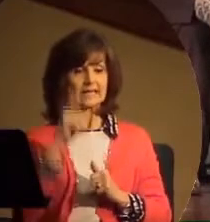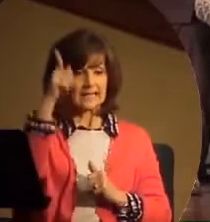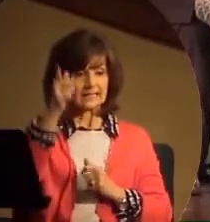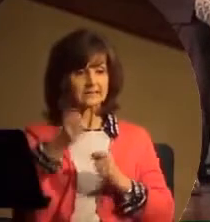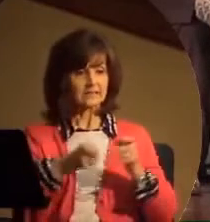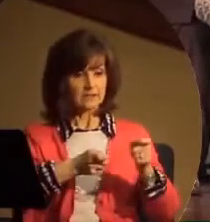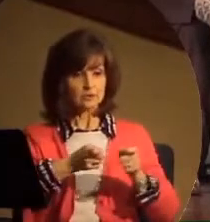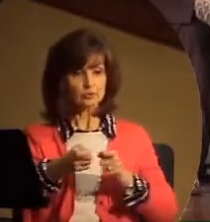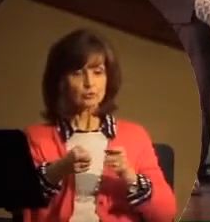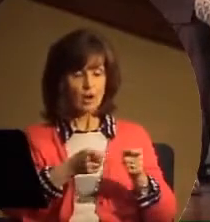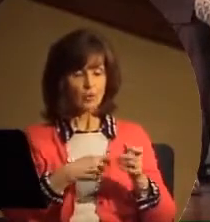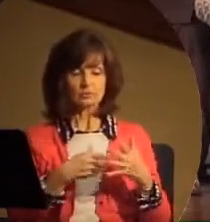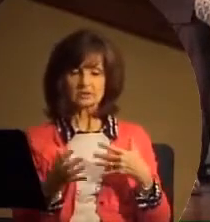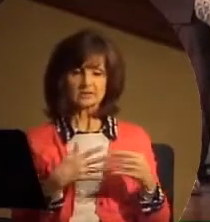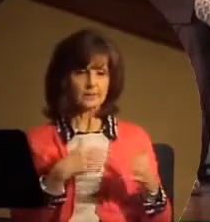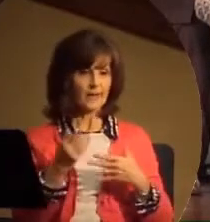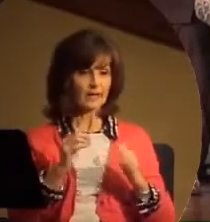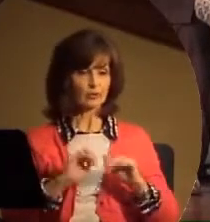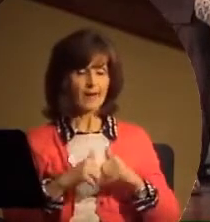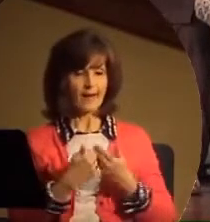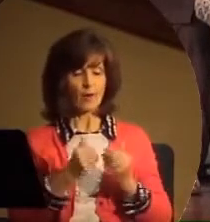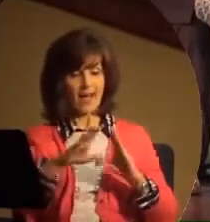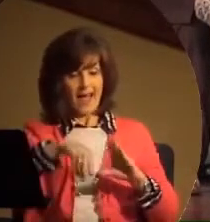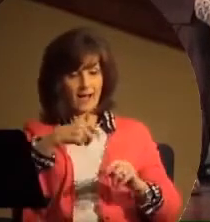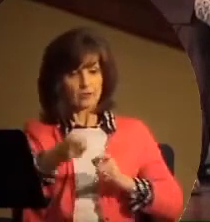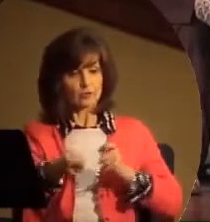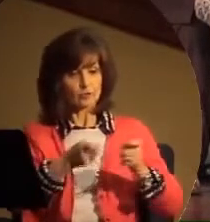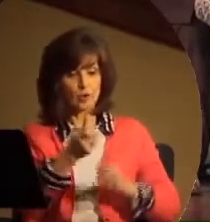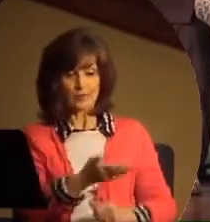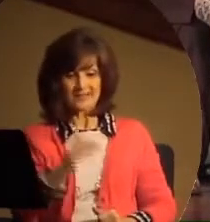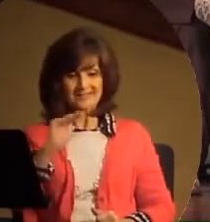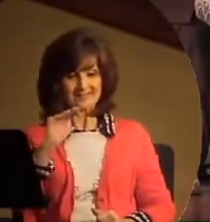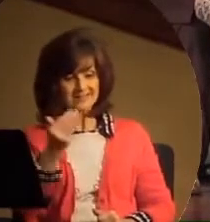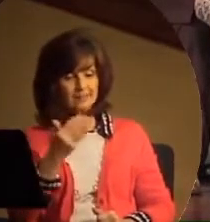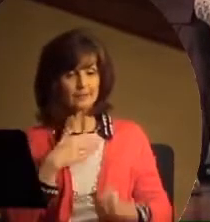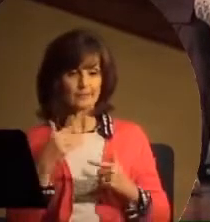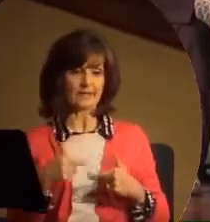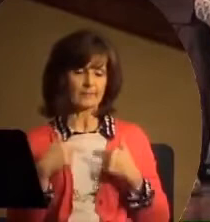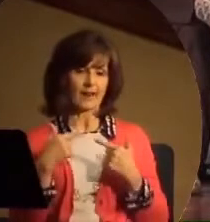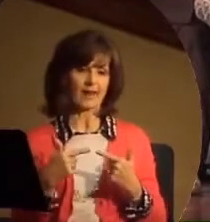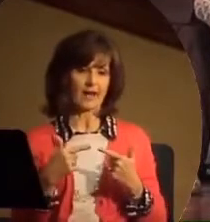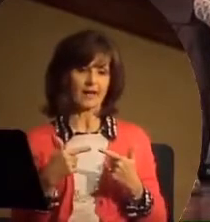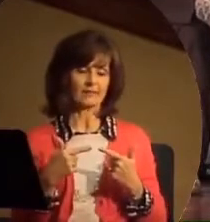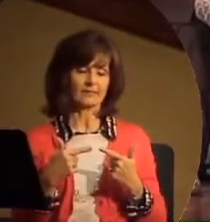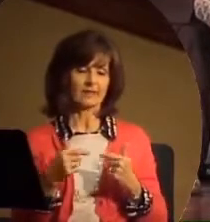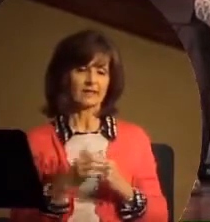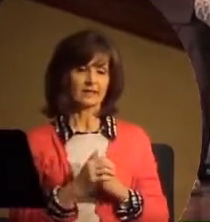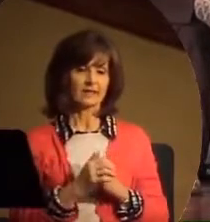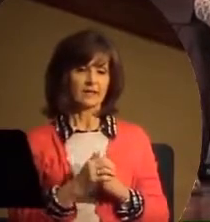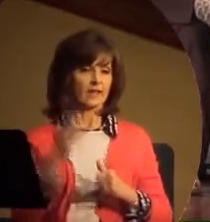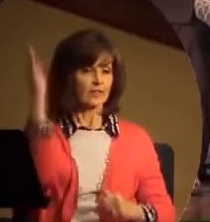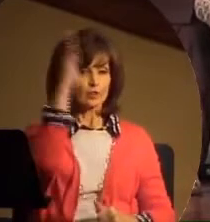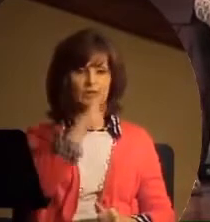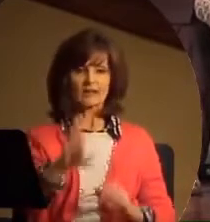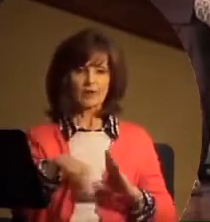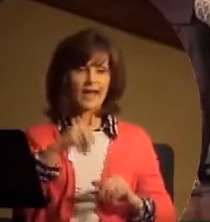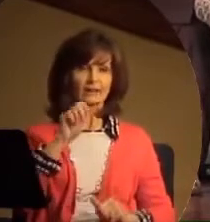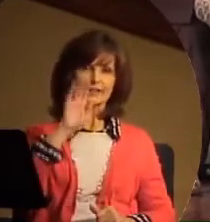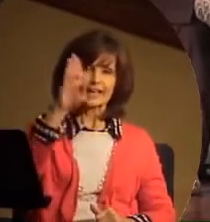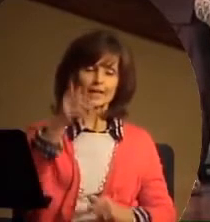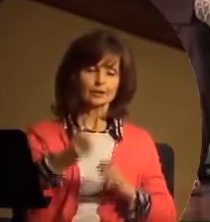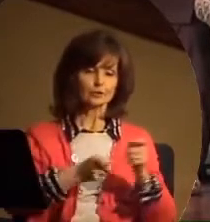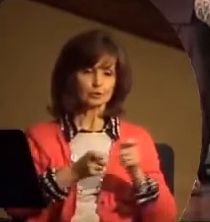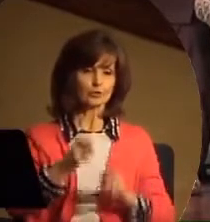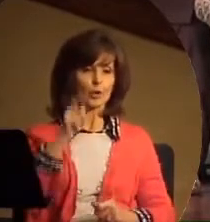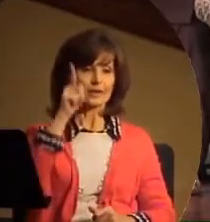control. Regardless of how out of control things seem to be in my life, they're never out of His control. He